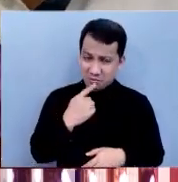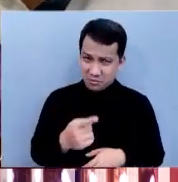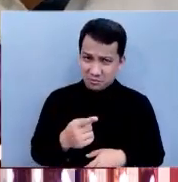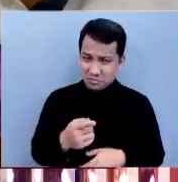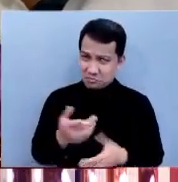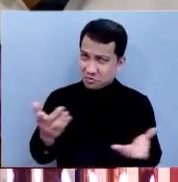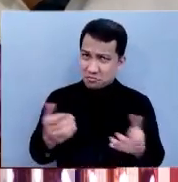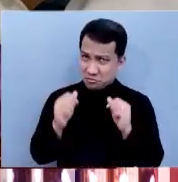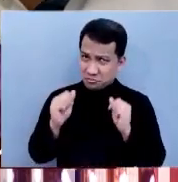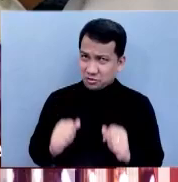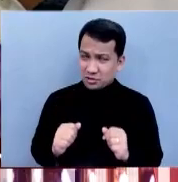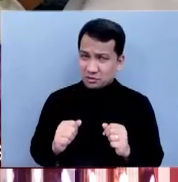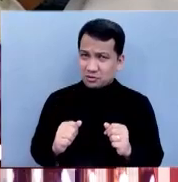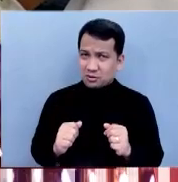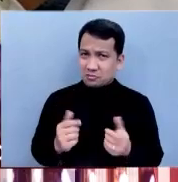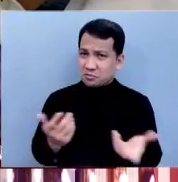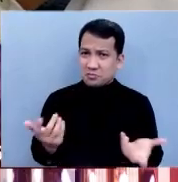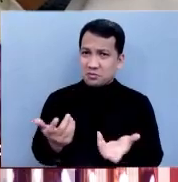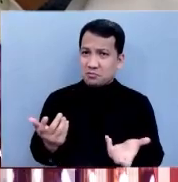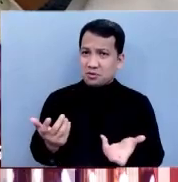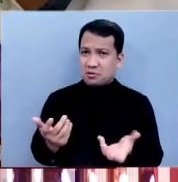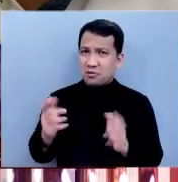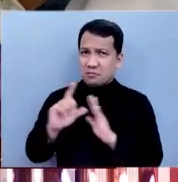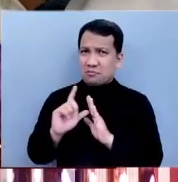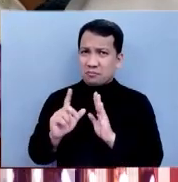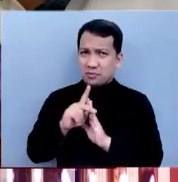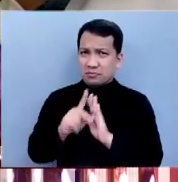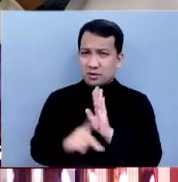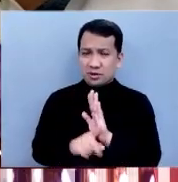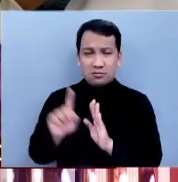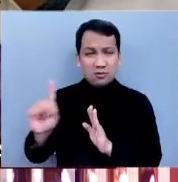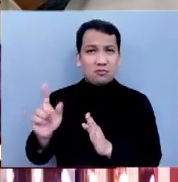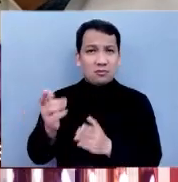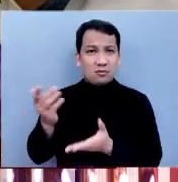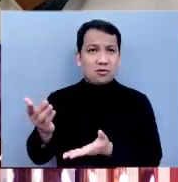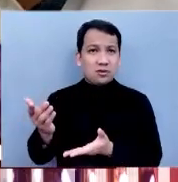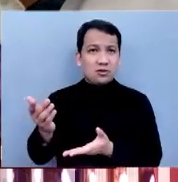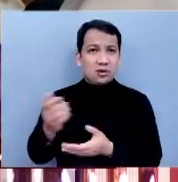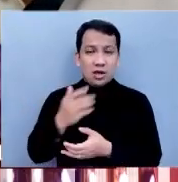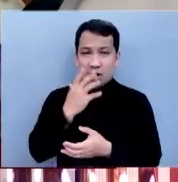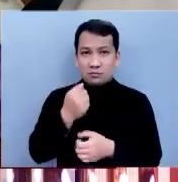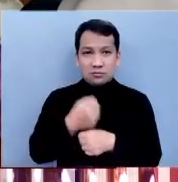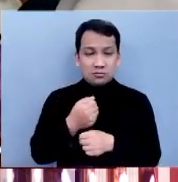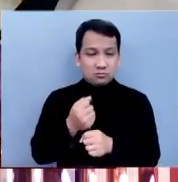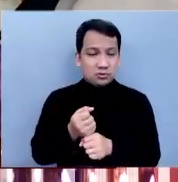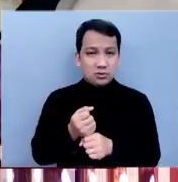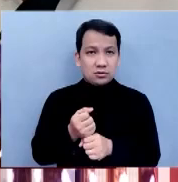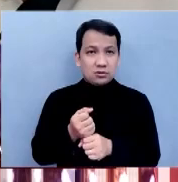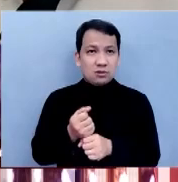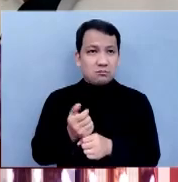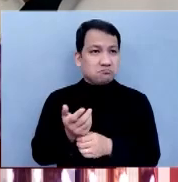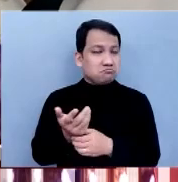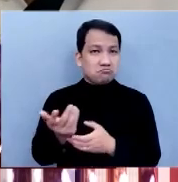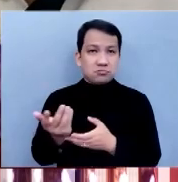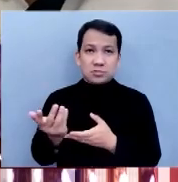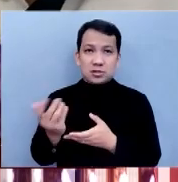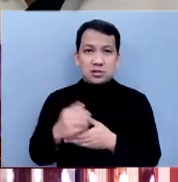can we have the lowdown first? Ano ba yung patakaran? You were one of the people who put together itong naging